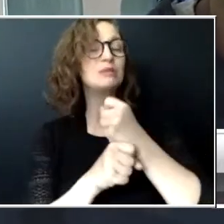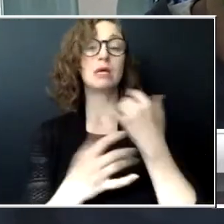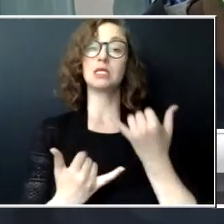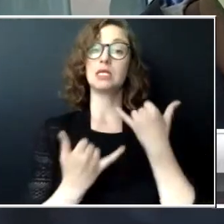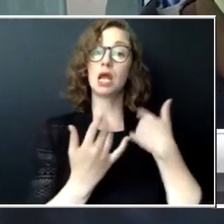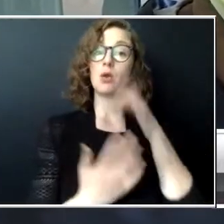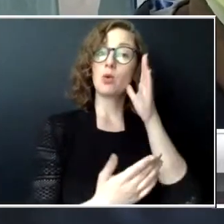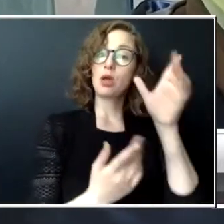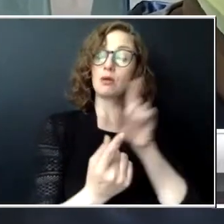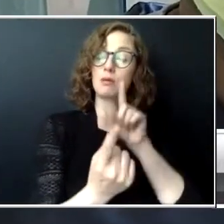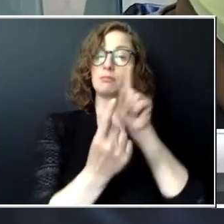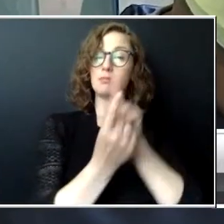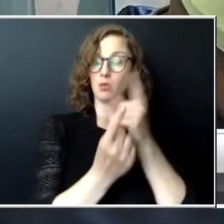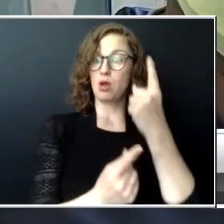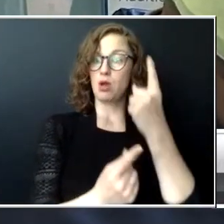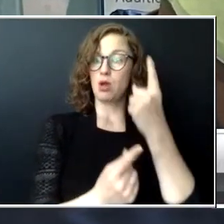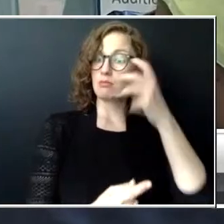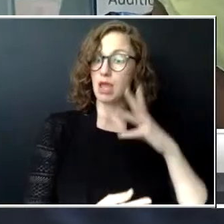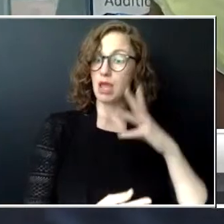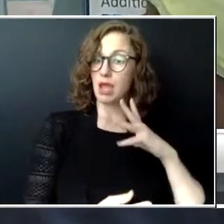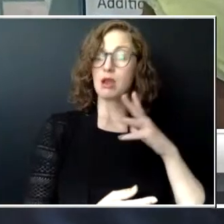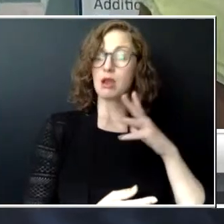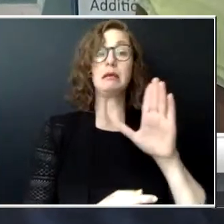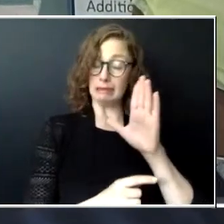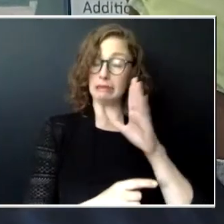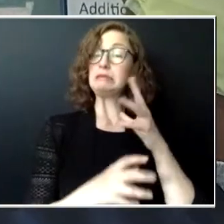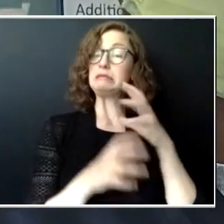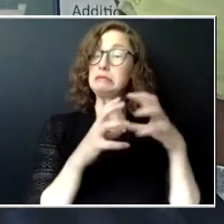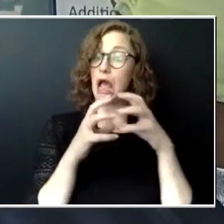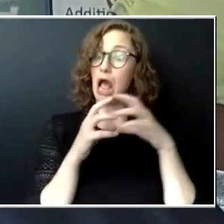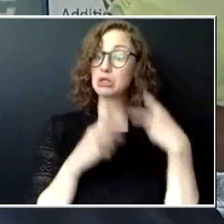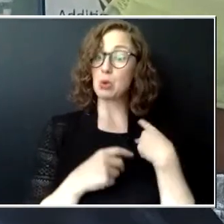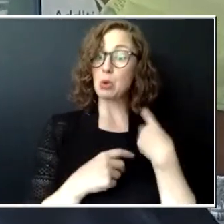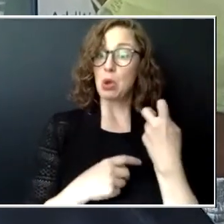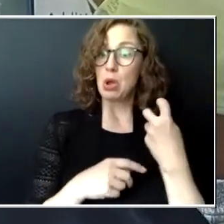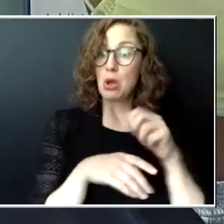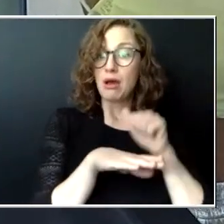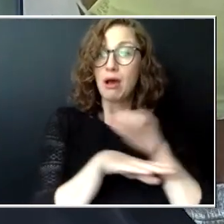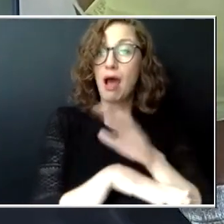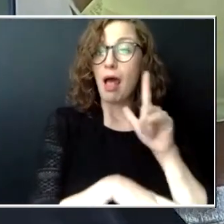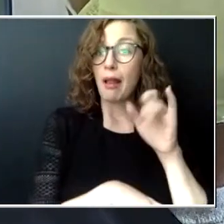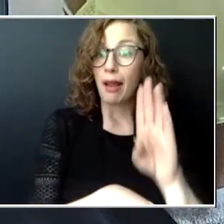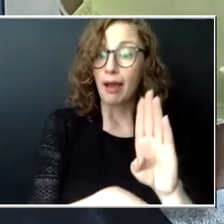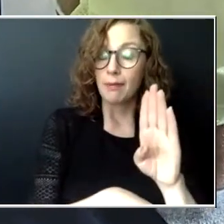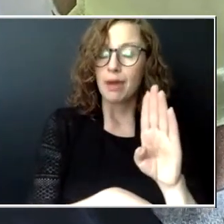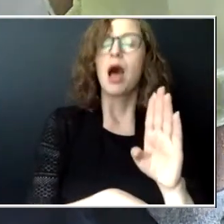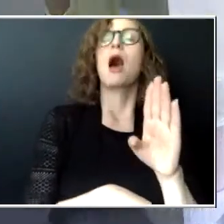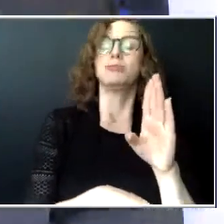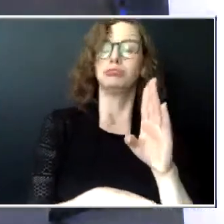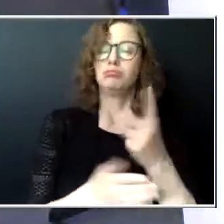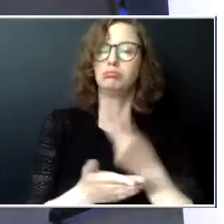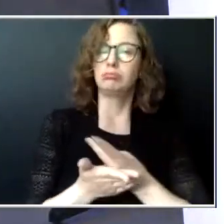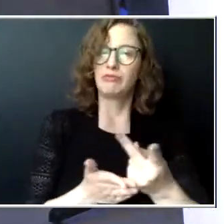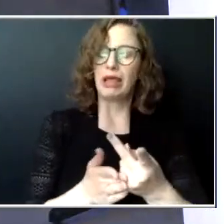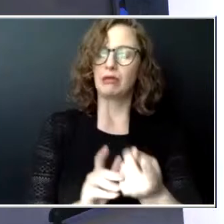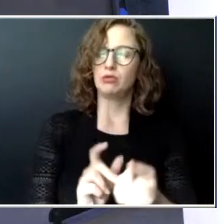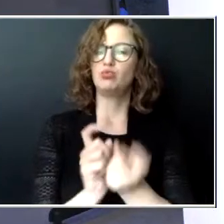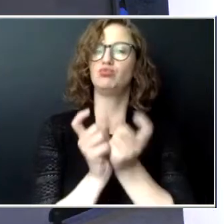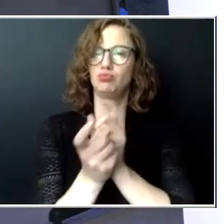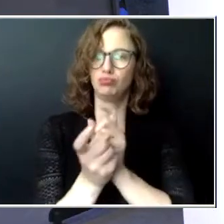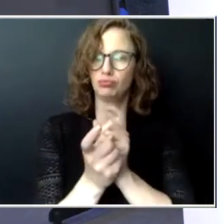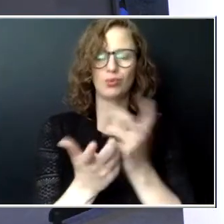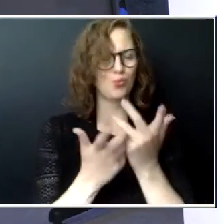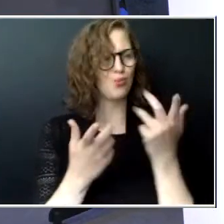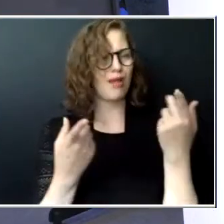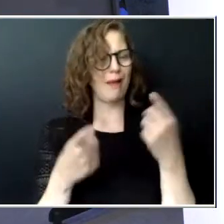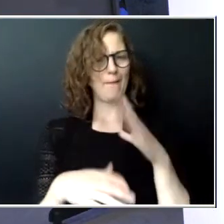genetic engineering to fail. Now that rarely happens, but when it does, what happens next? To answer that question, we are